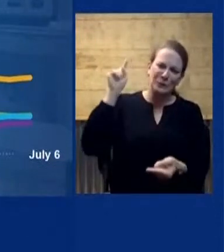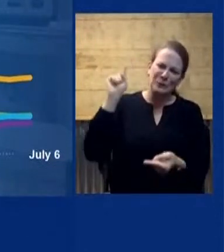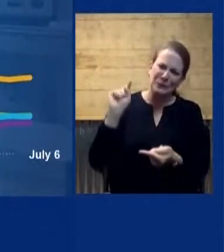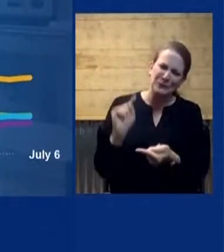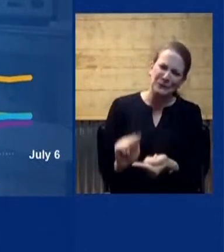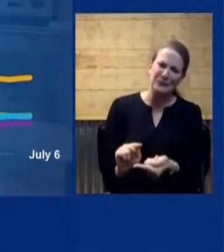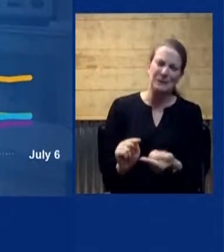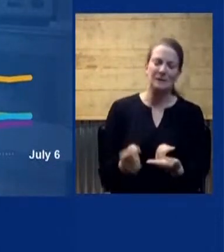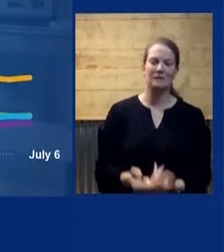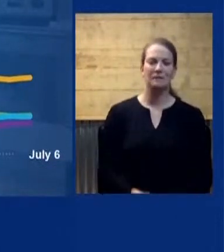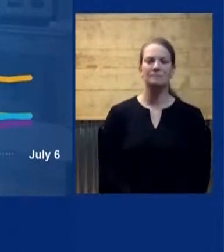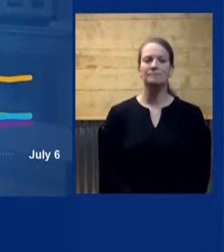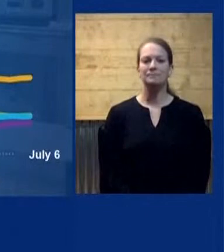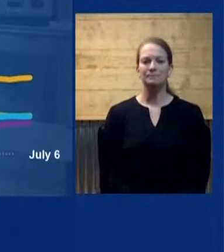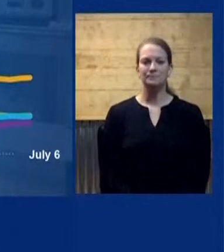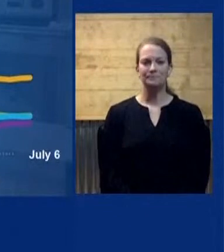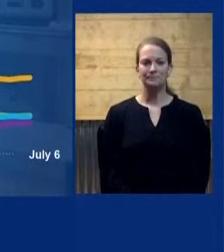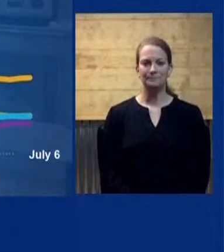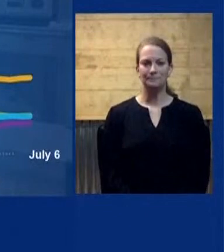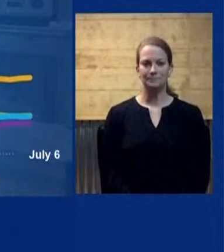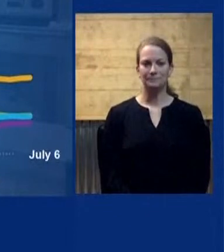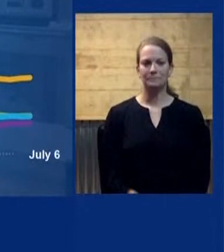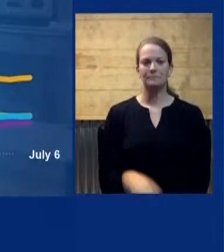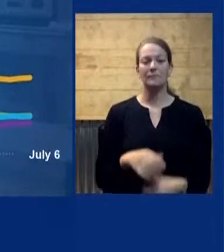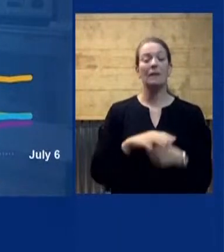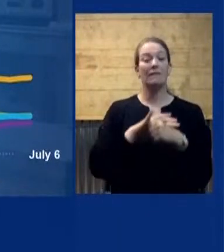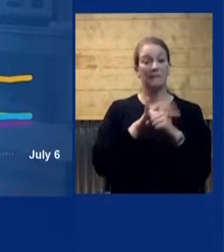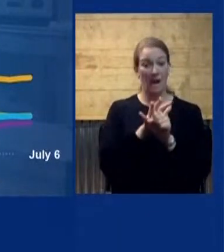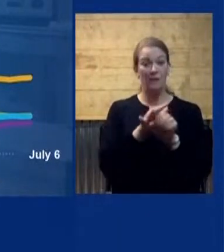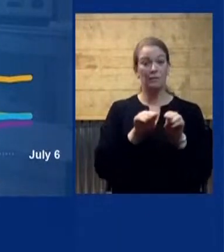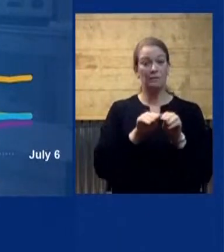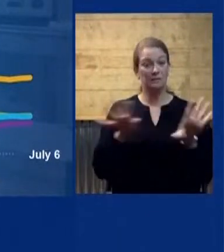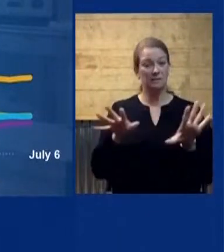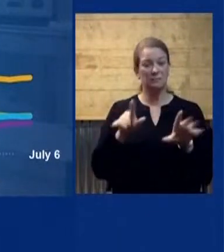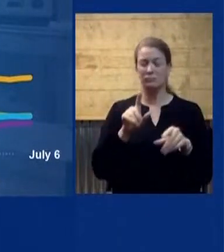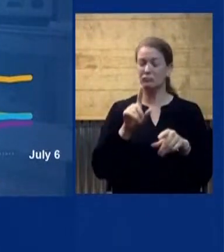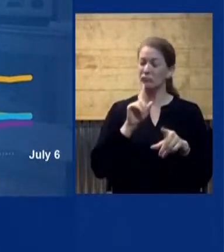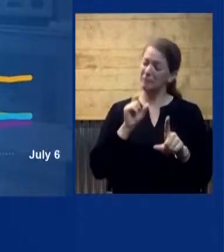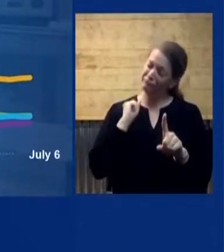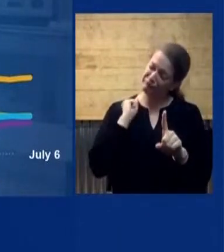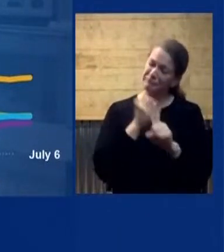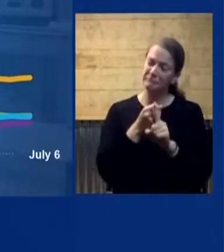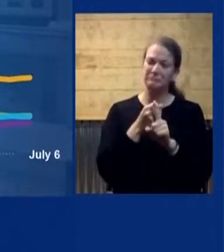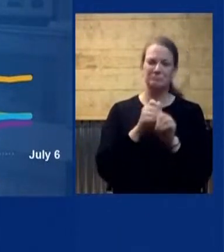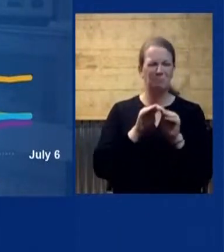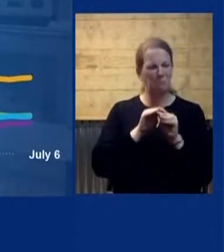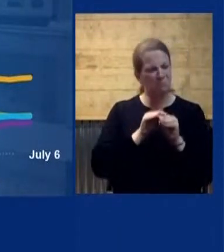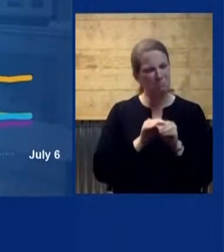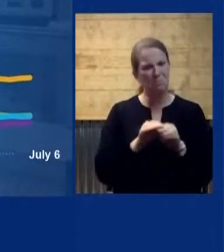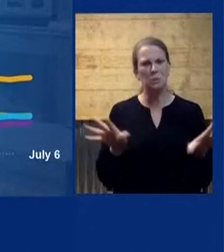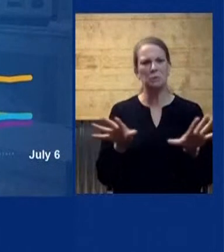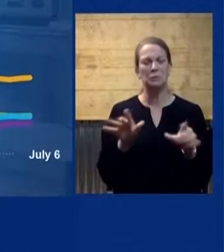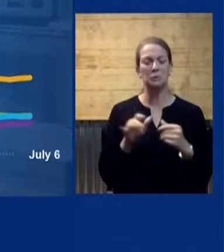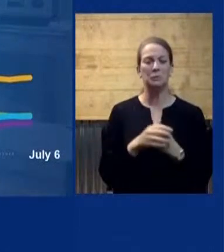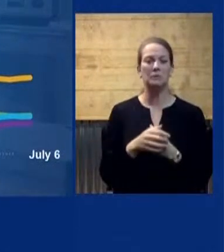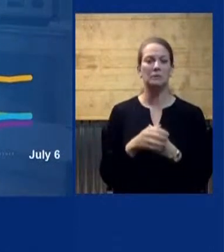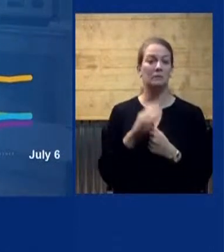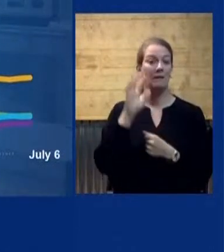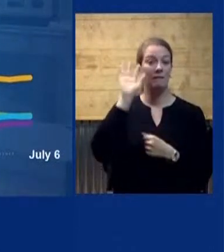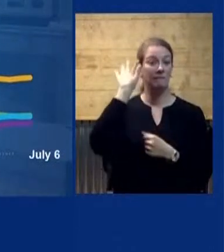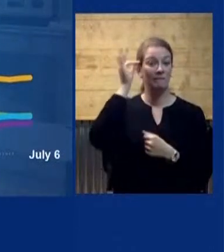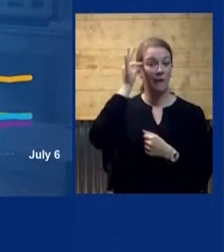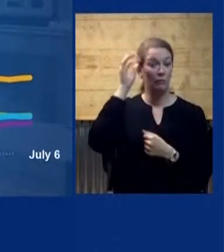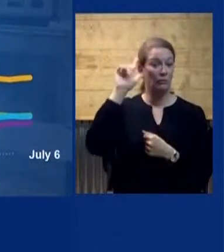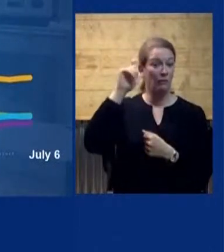We were ambushed by the virus. Federal government didn't track